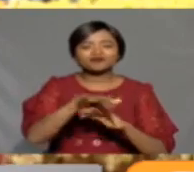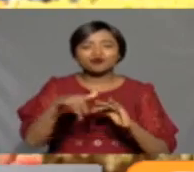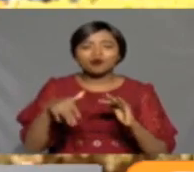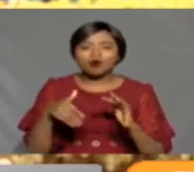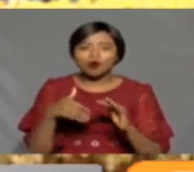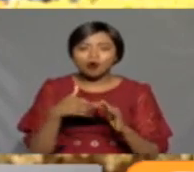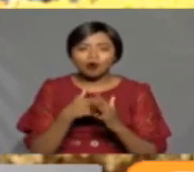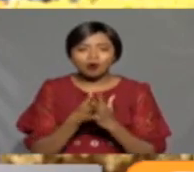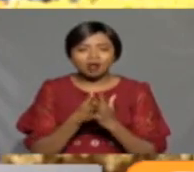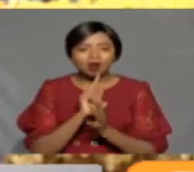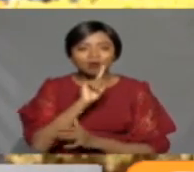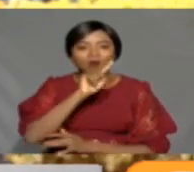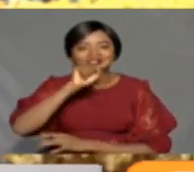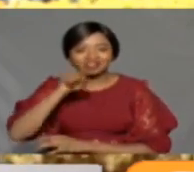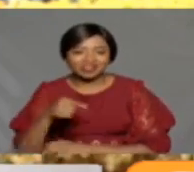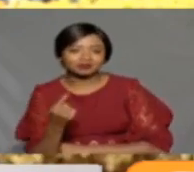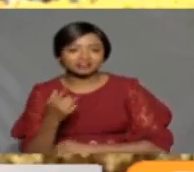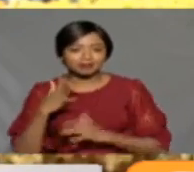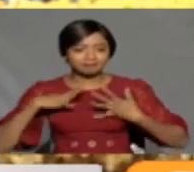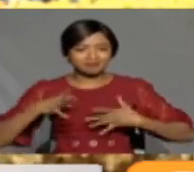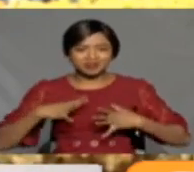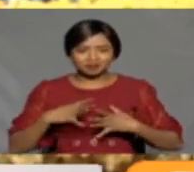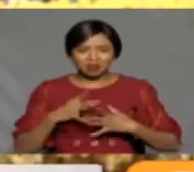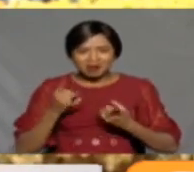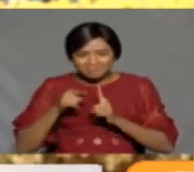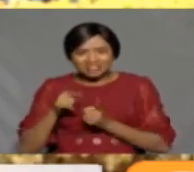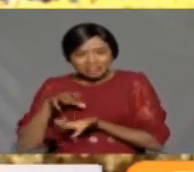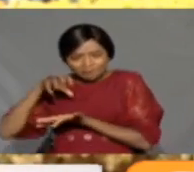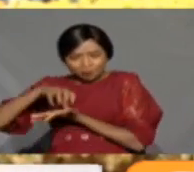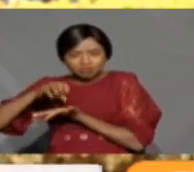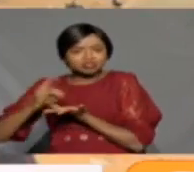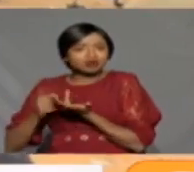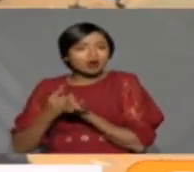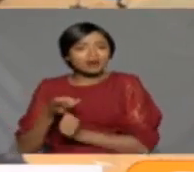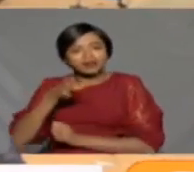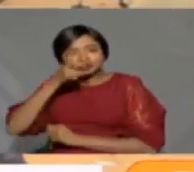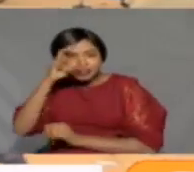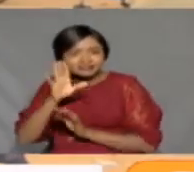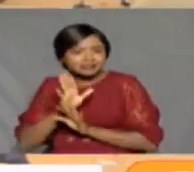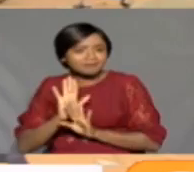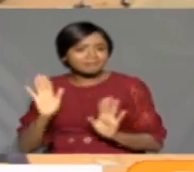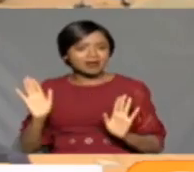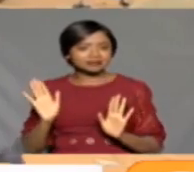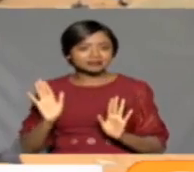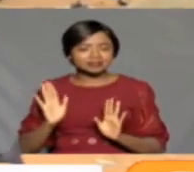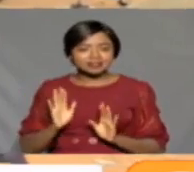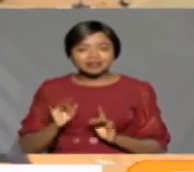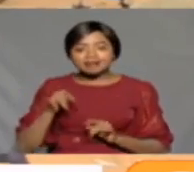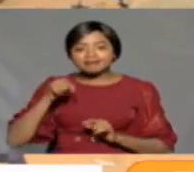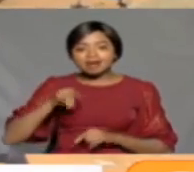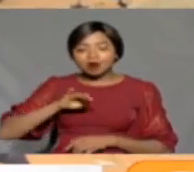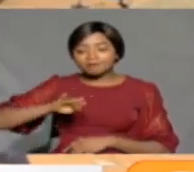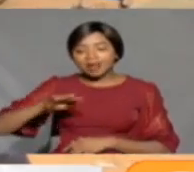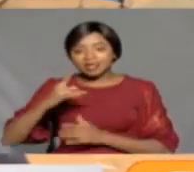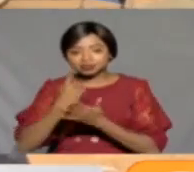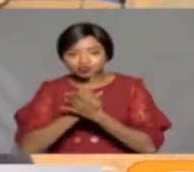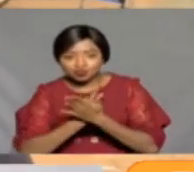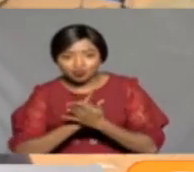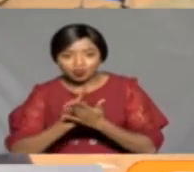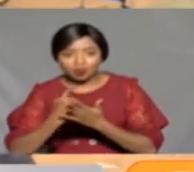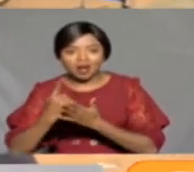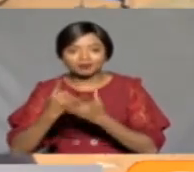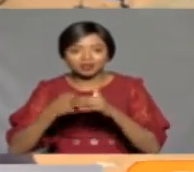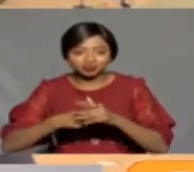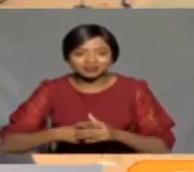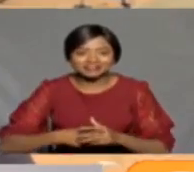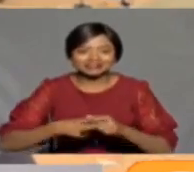for 20 spaces that are available. Practically, that was not going to be possible. With barely 1 week left before the 2019 census